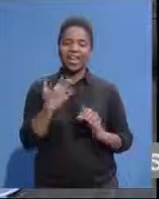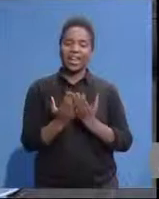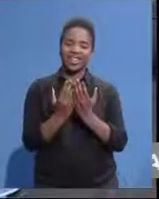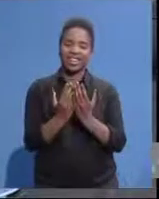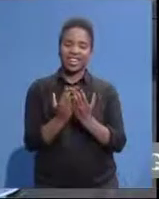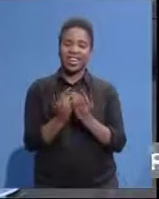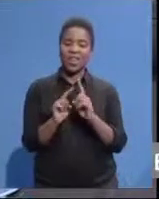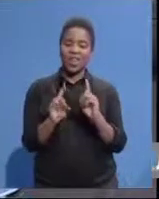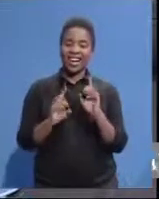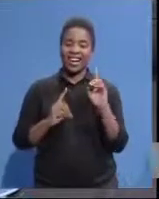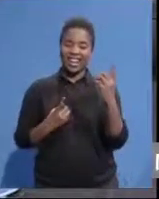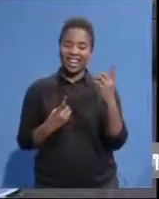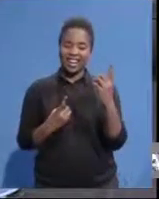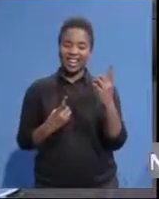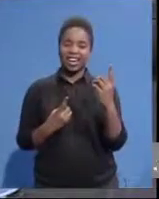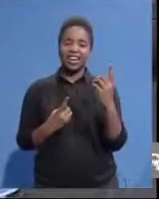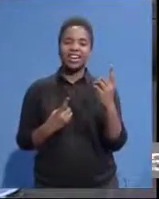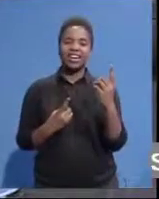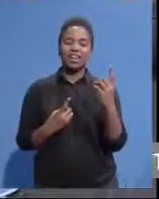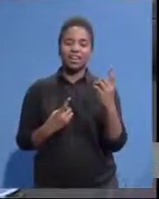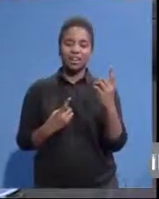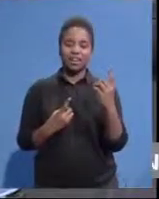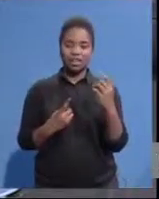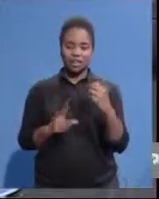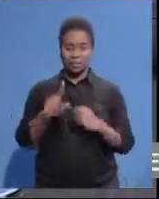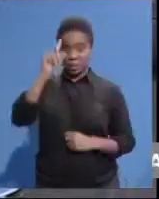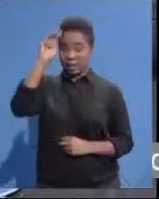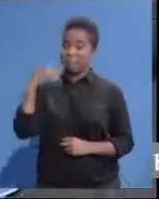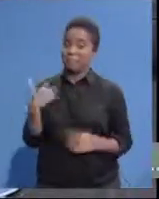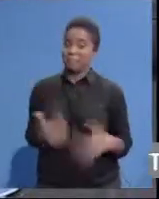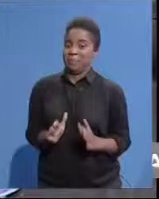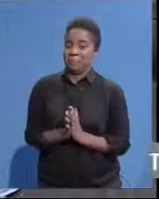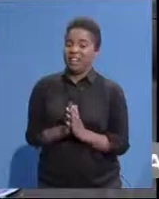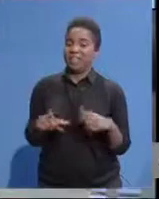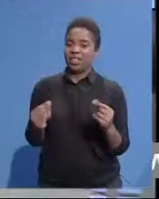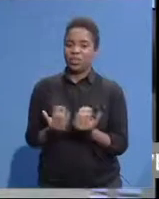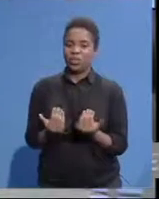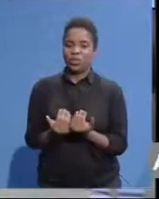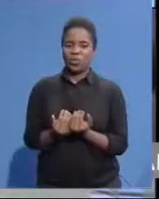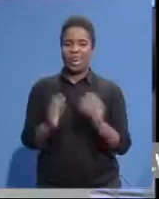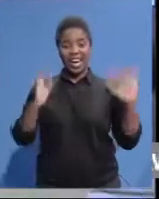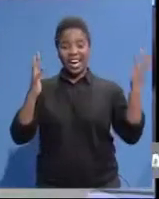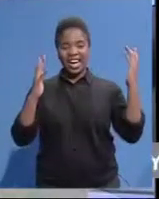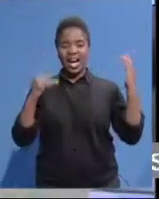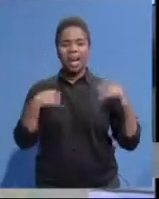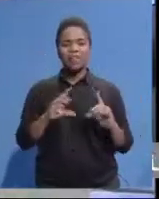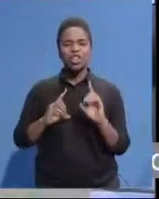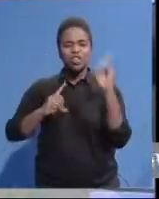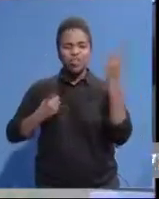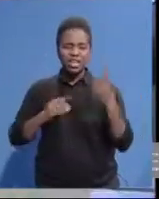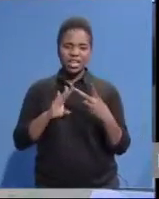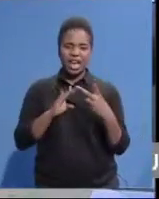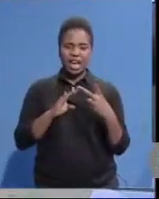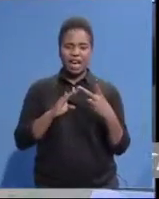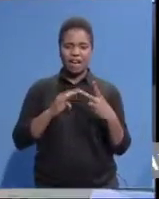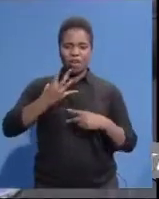I've graduated, I went to him and I said, "Madiba, I finished school now." He says, "What have you done?" I said, "I've got my junior degrees, I've got my honors